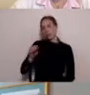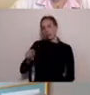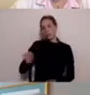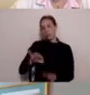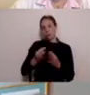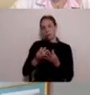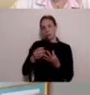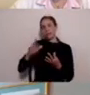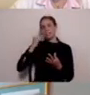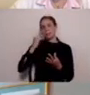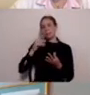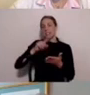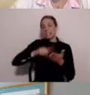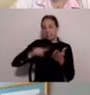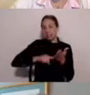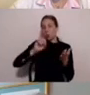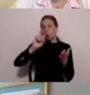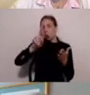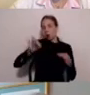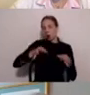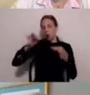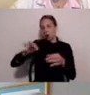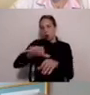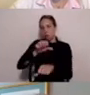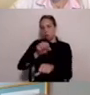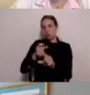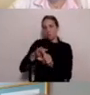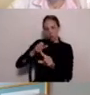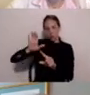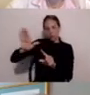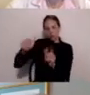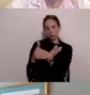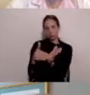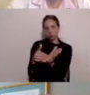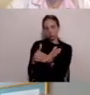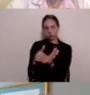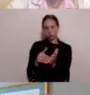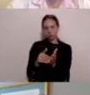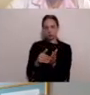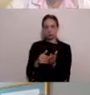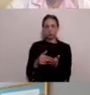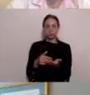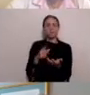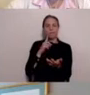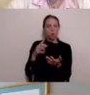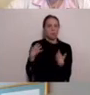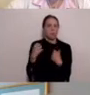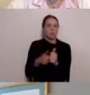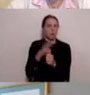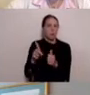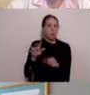cancellation or delayed appointments. These were cancellations by their healthcare provider for a follow-up